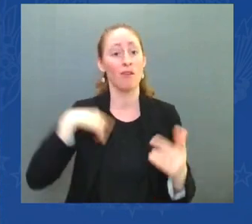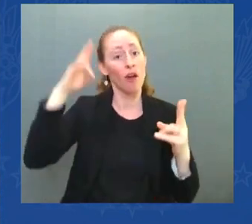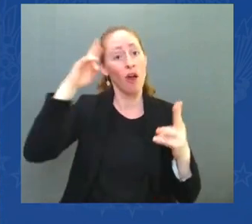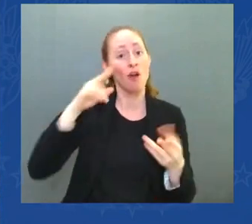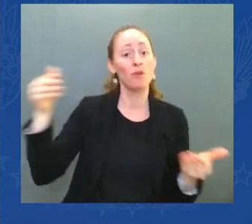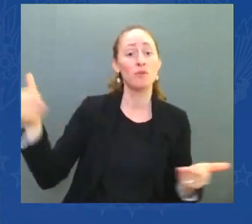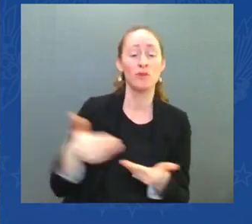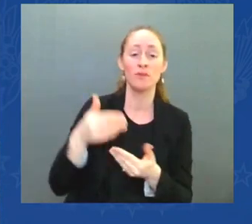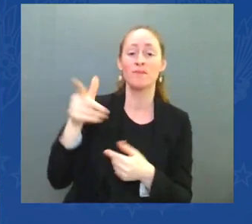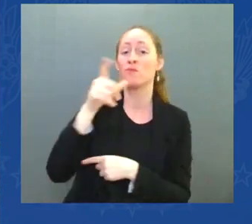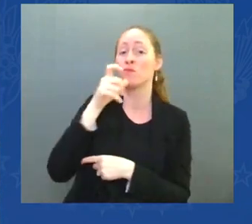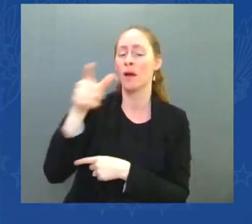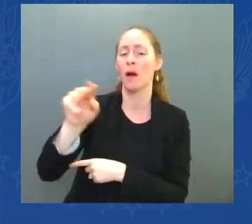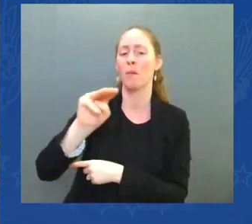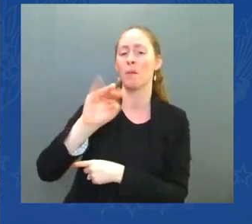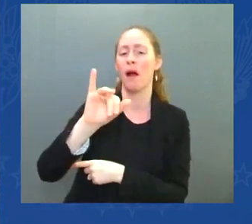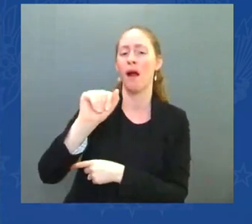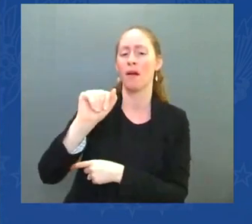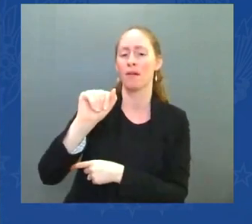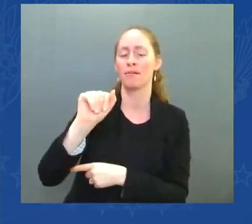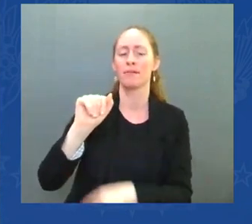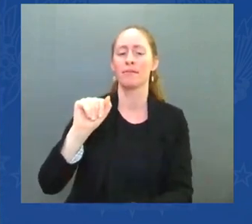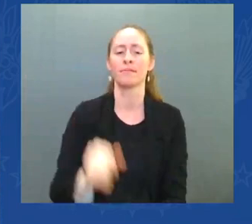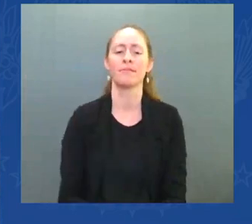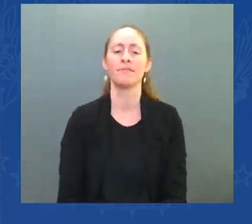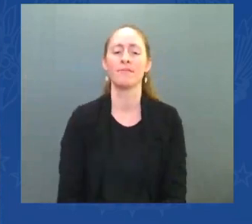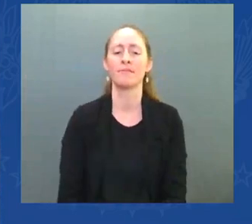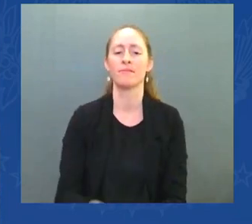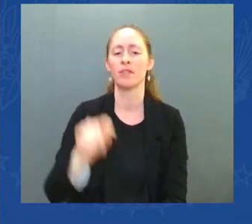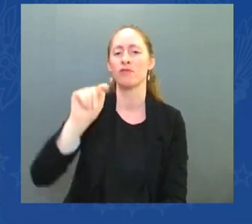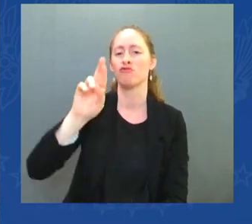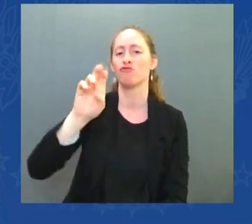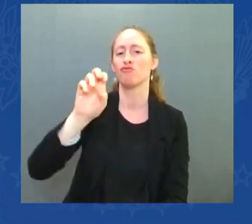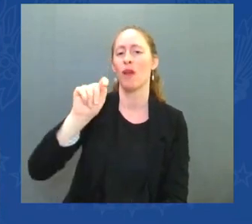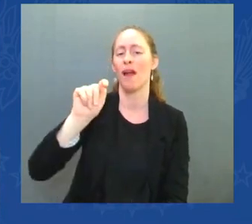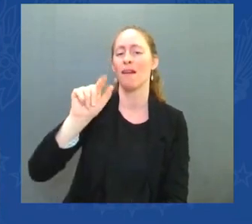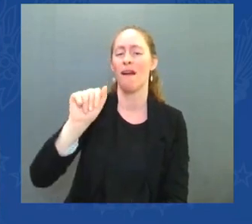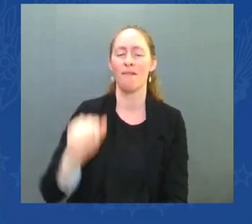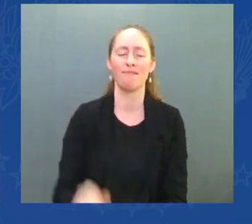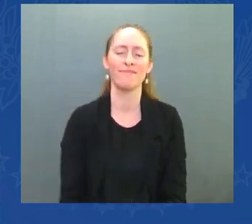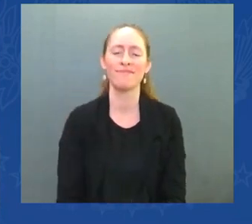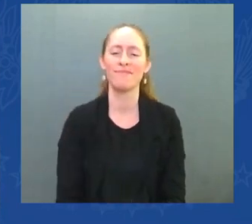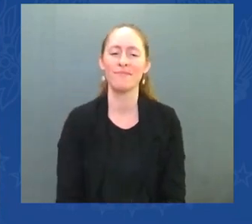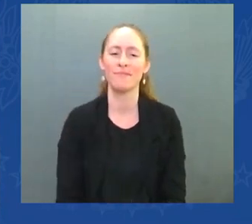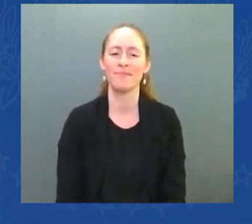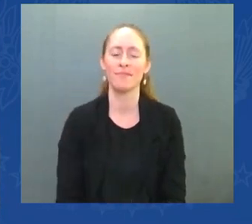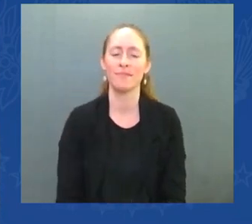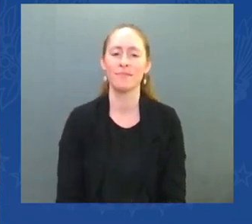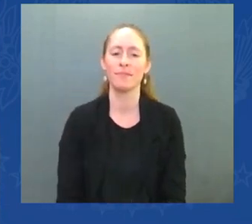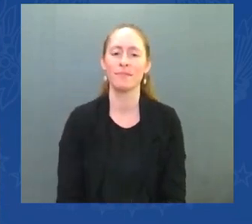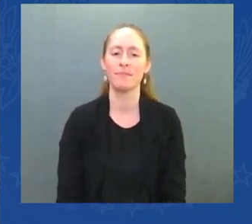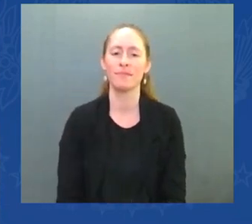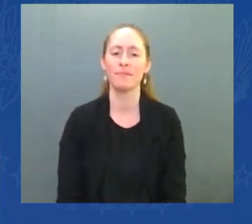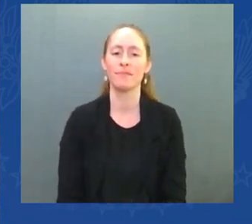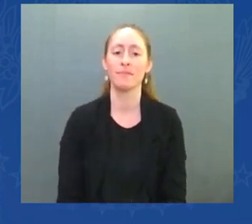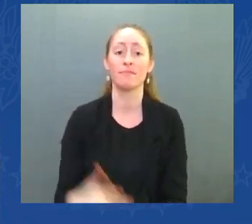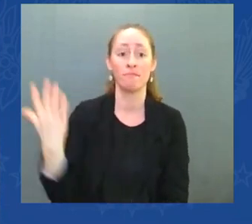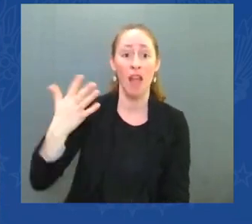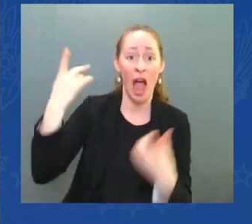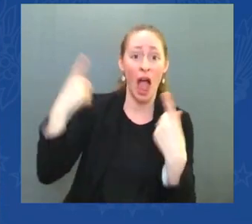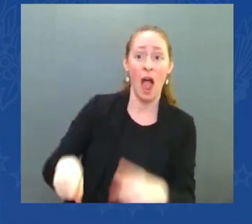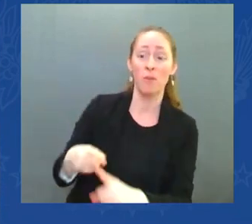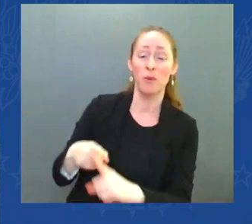inspiring young woman whose story illustrates why we're here today and why these actions are so